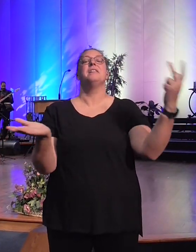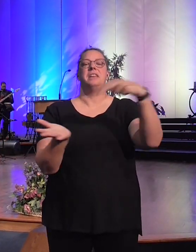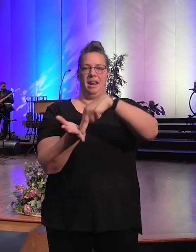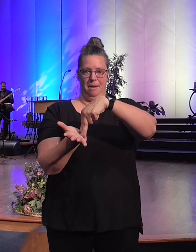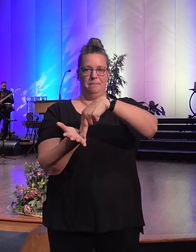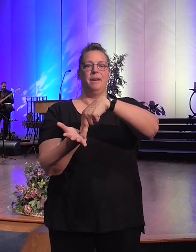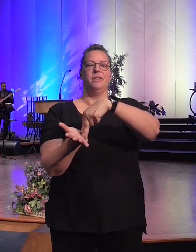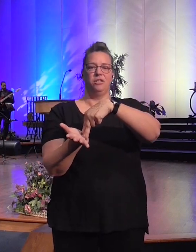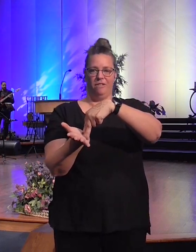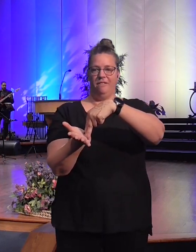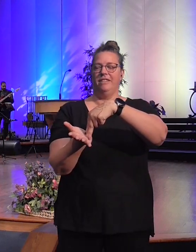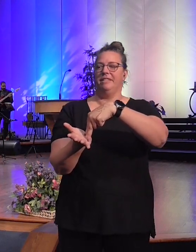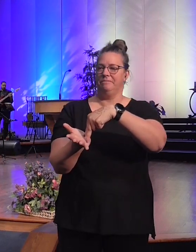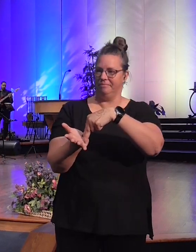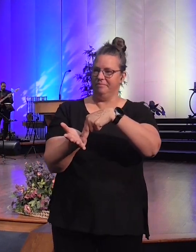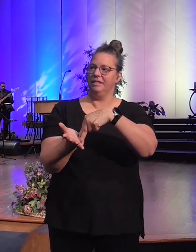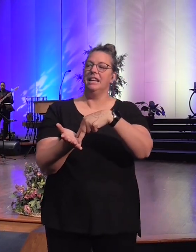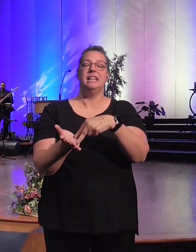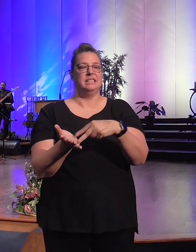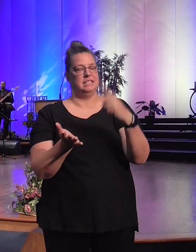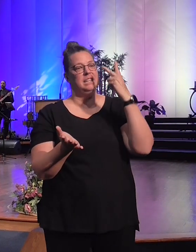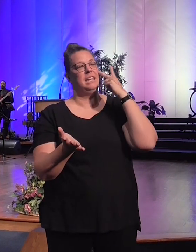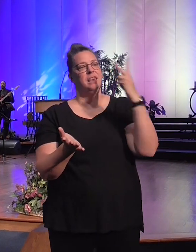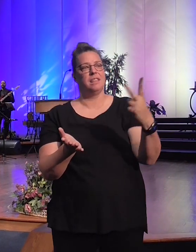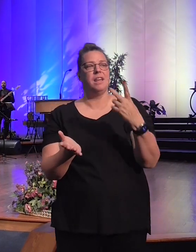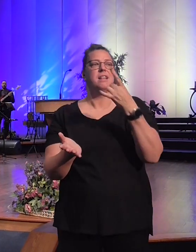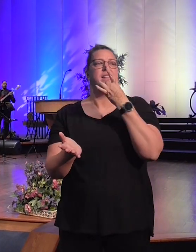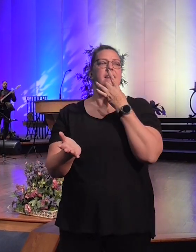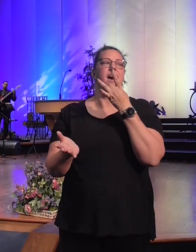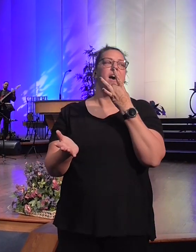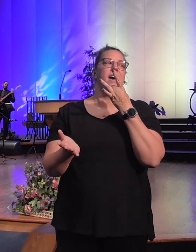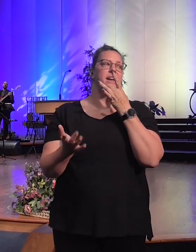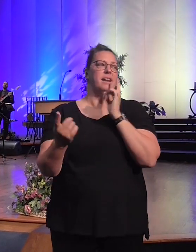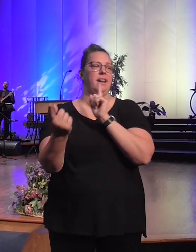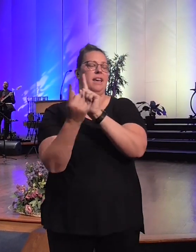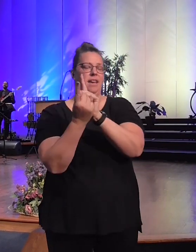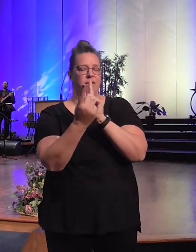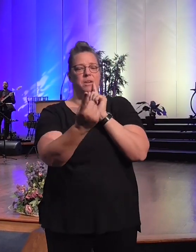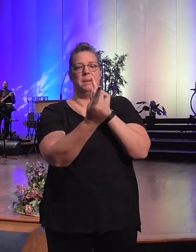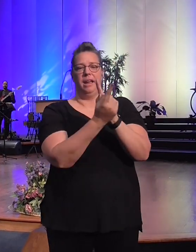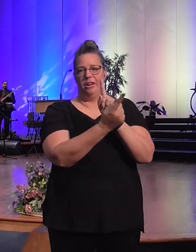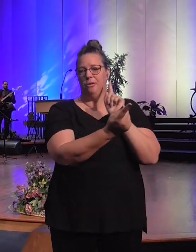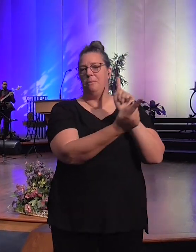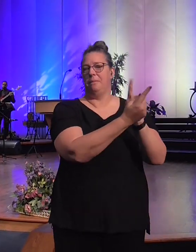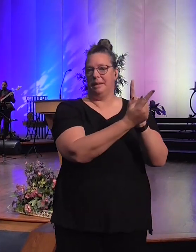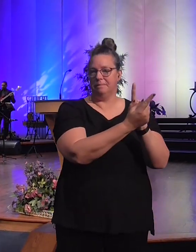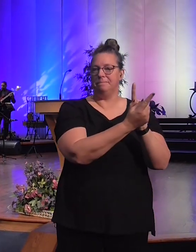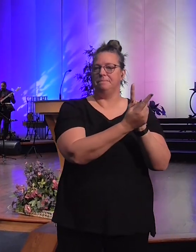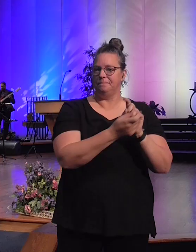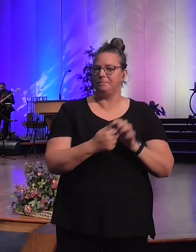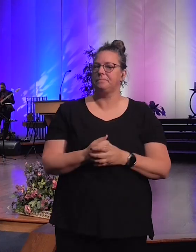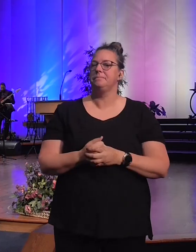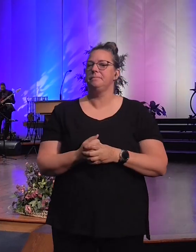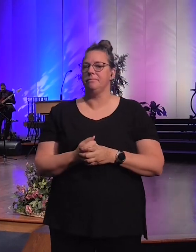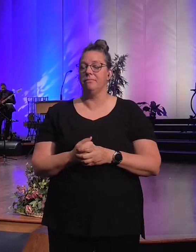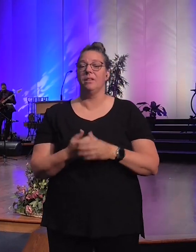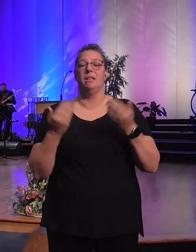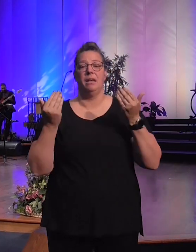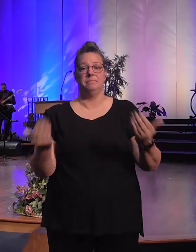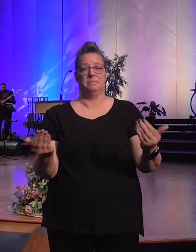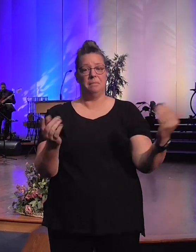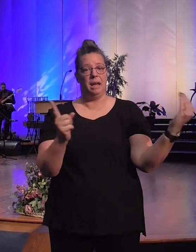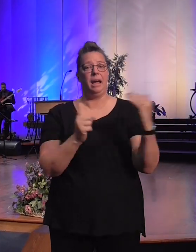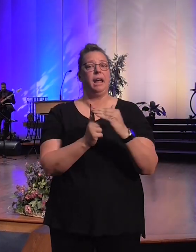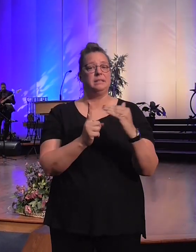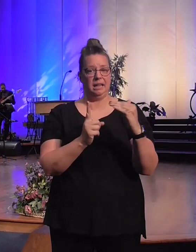Everybody, get up on your feet. See the light in everybody you meet. Let us